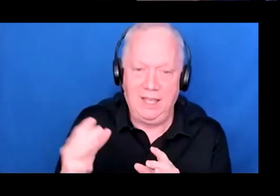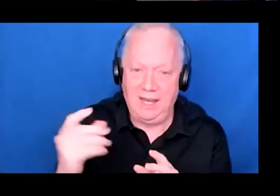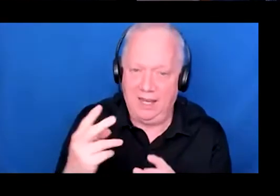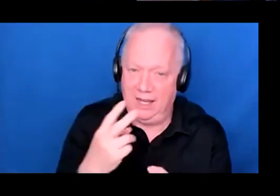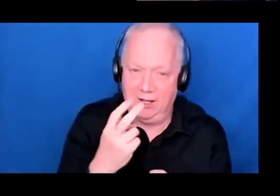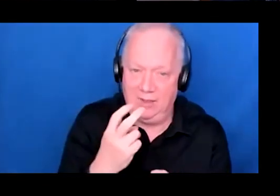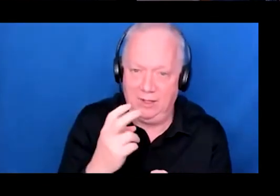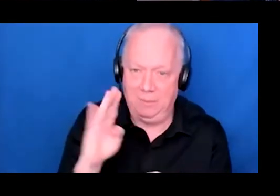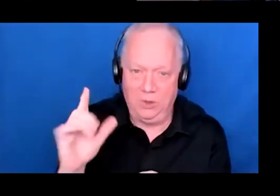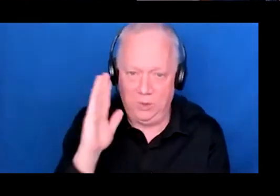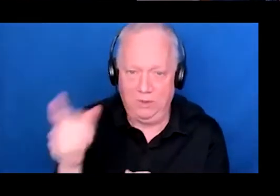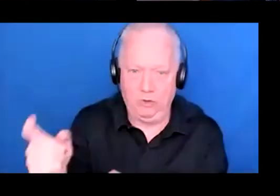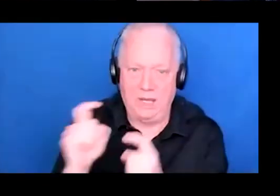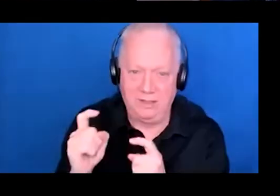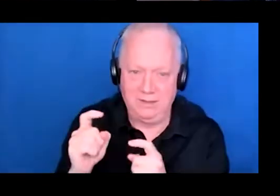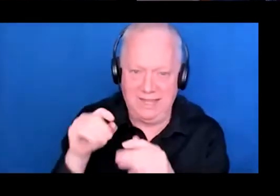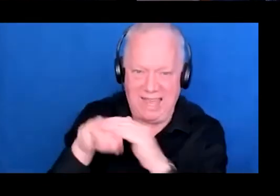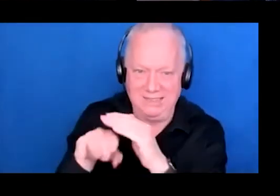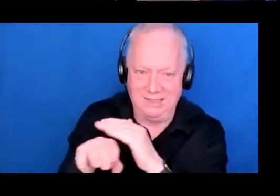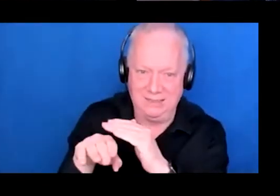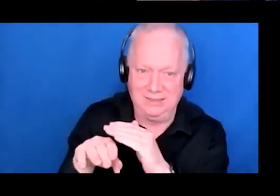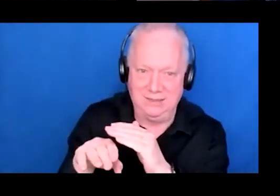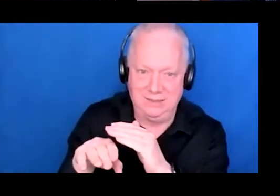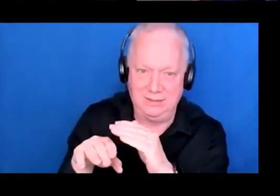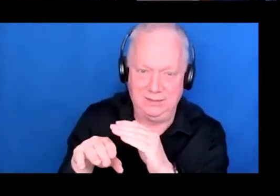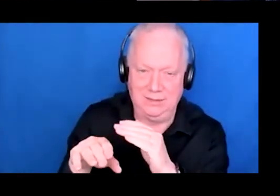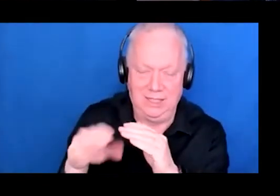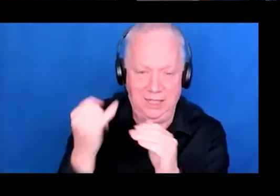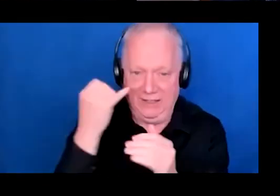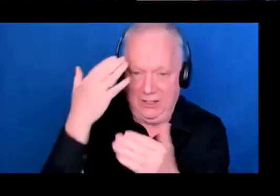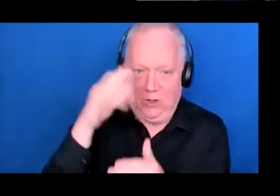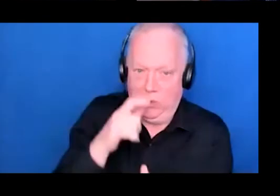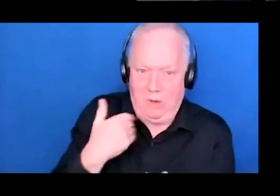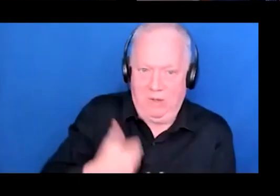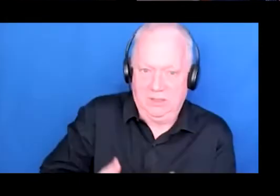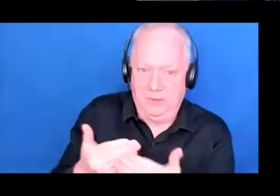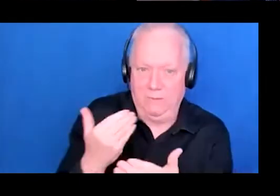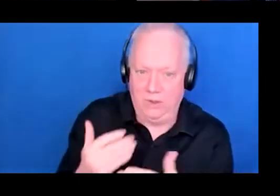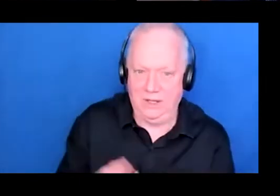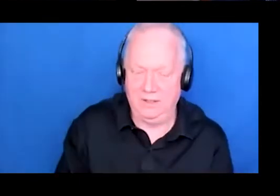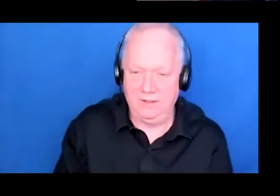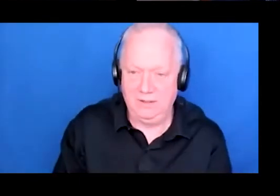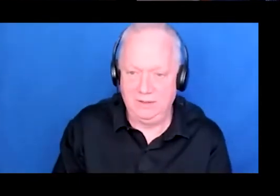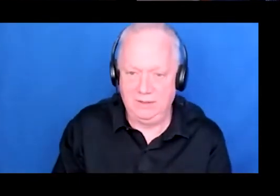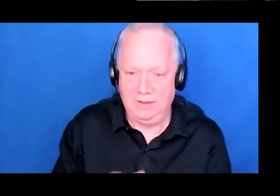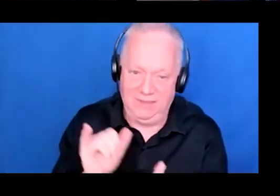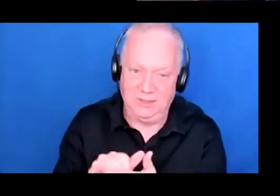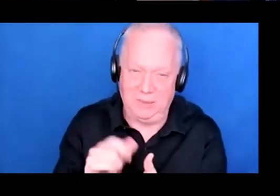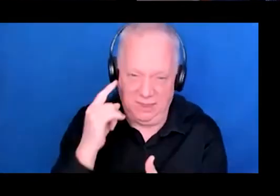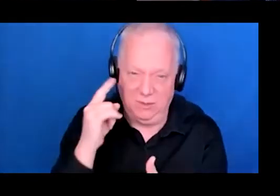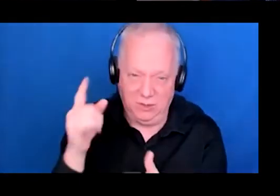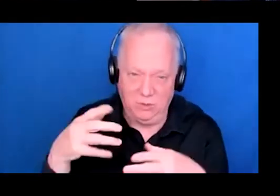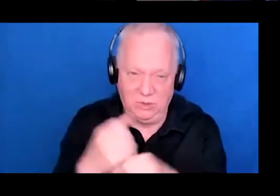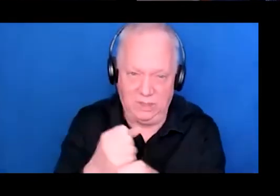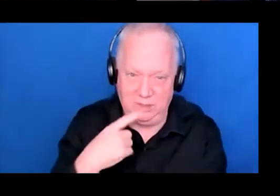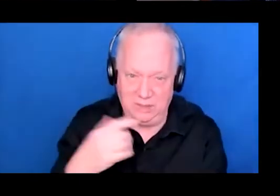think Bill would have granted us the access he did if he didn't know me beforehand. At least that's, I think, what you've said in